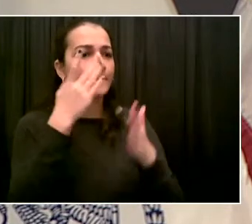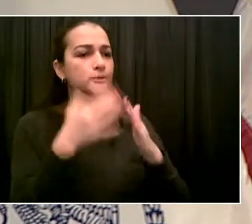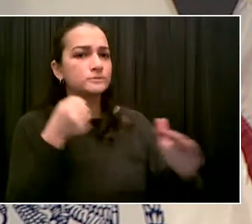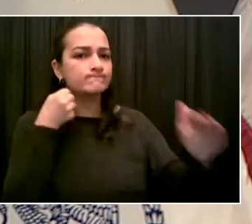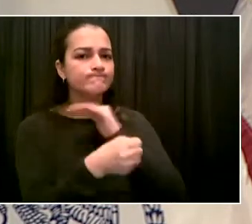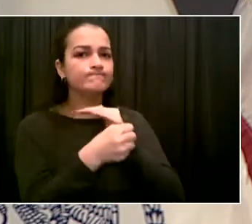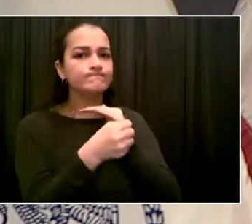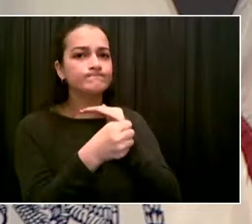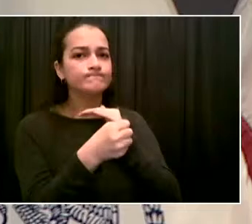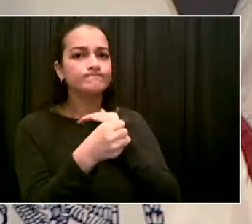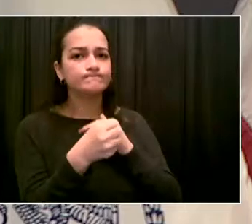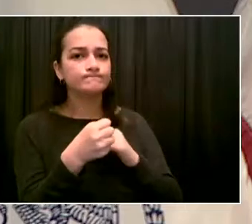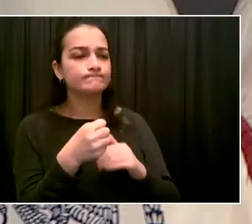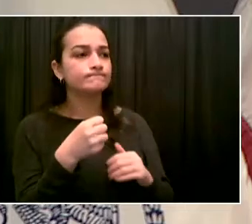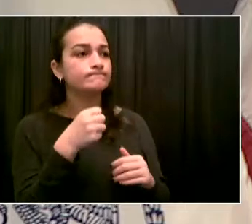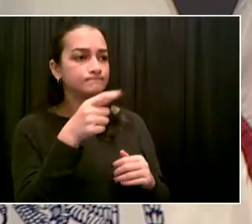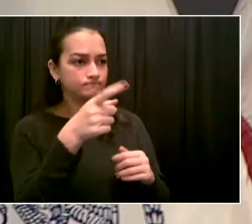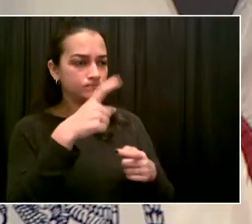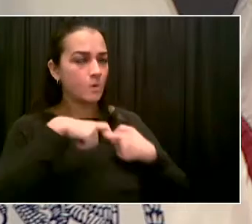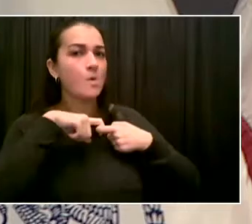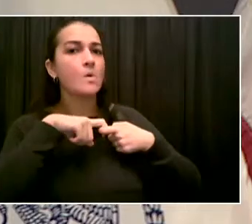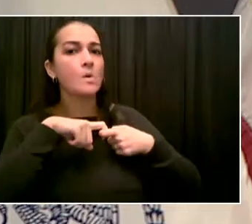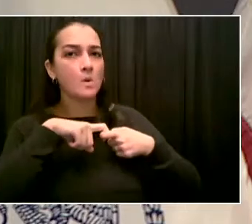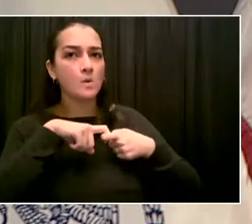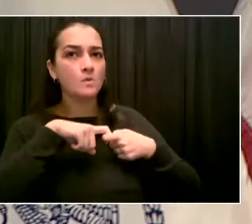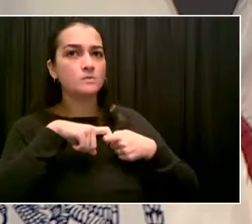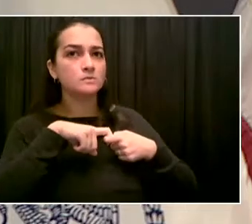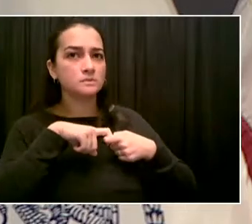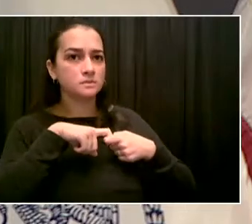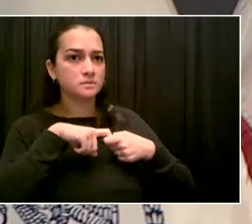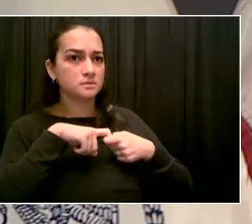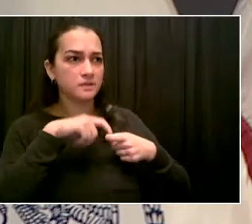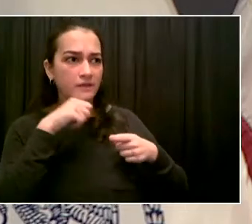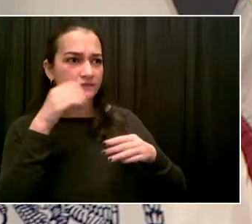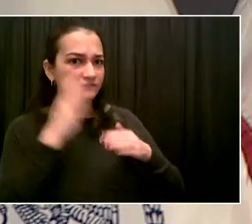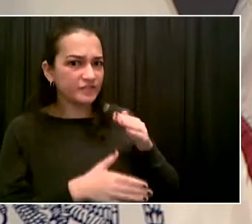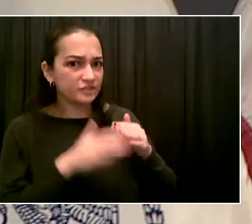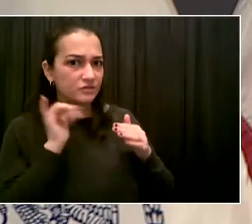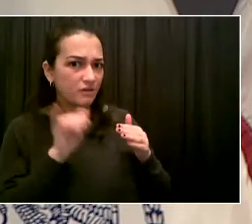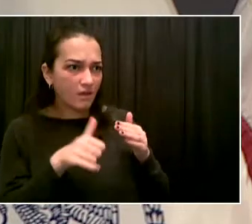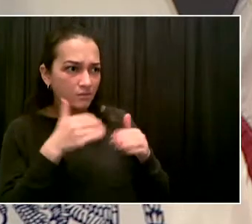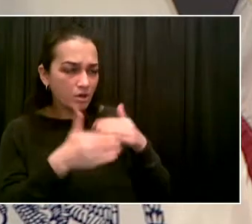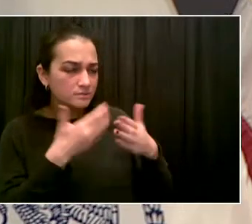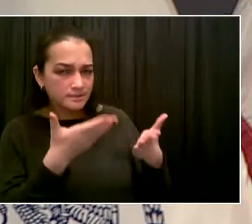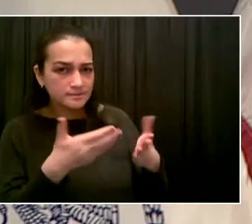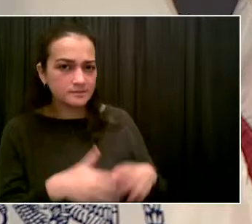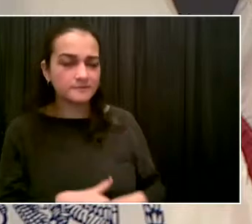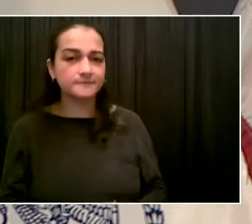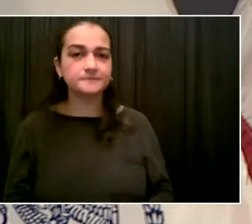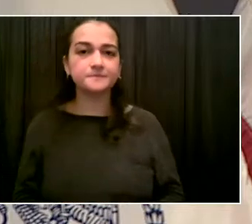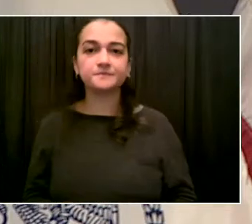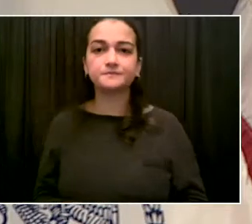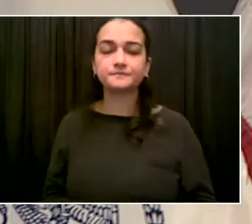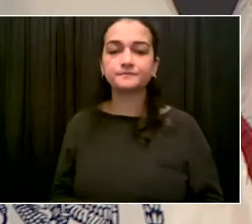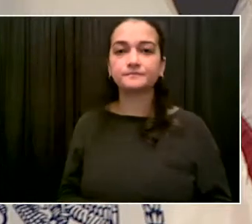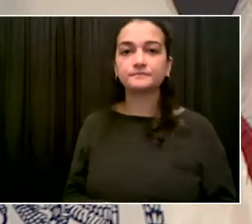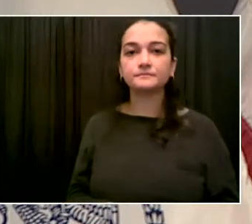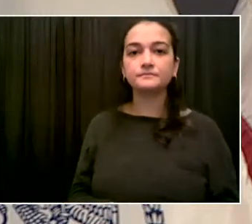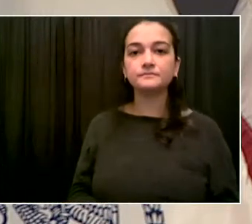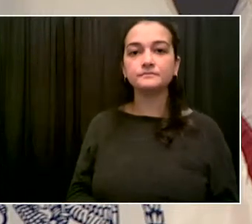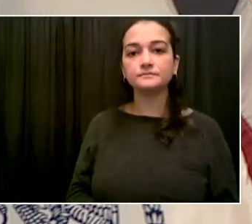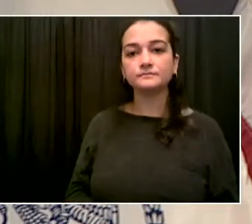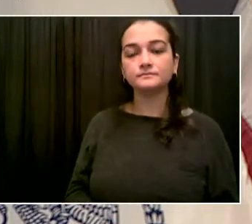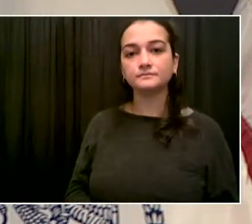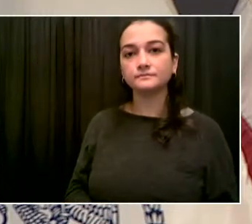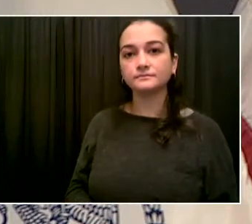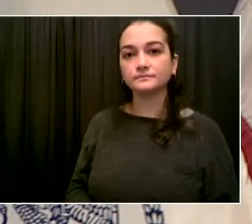orders. It's an important question, Erin. Thank you. First of all, I want to note overall, we have reduced incarceration